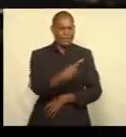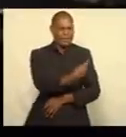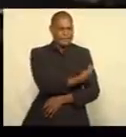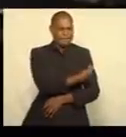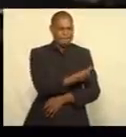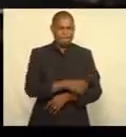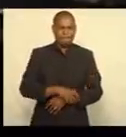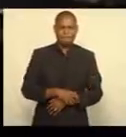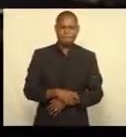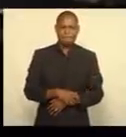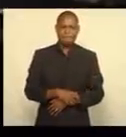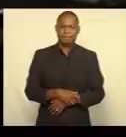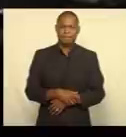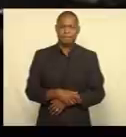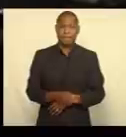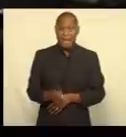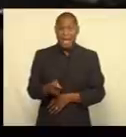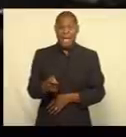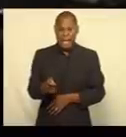Fiji Times